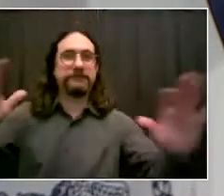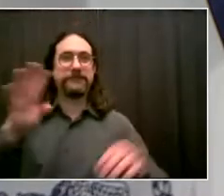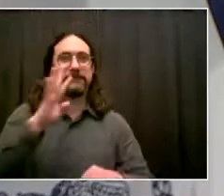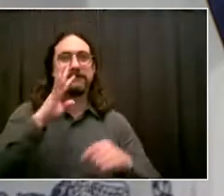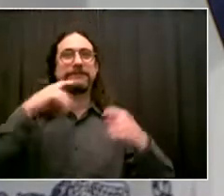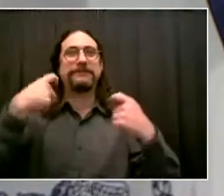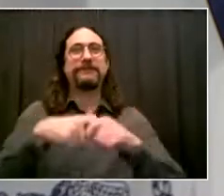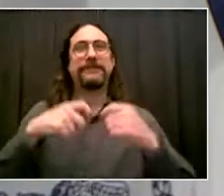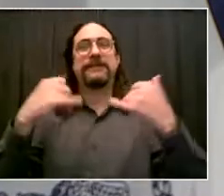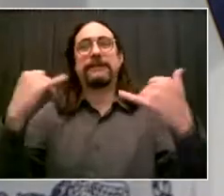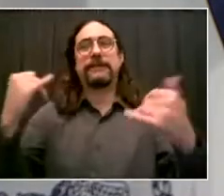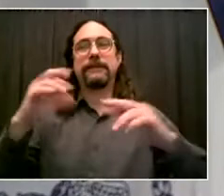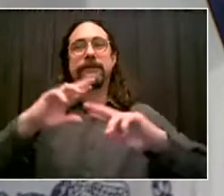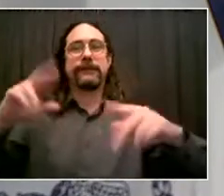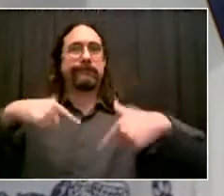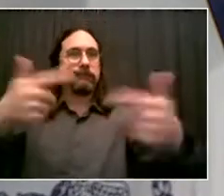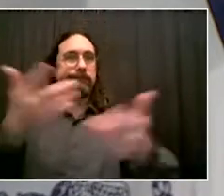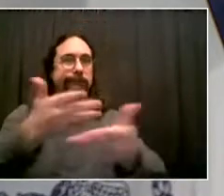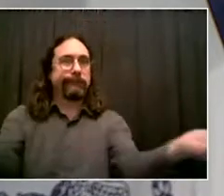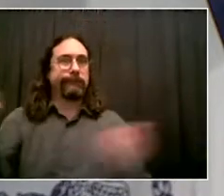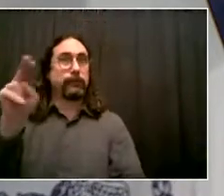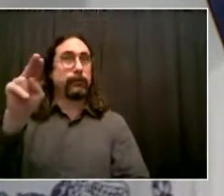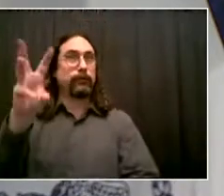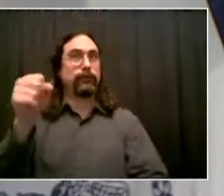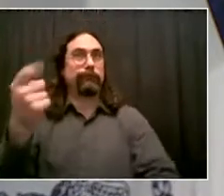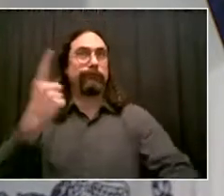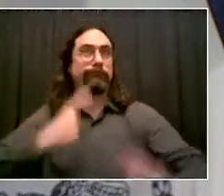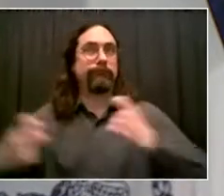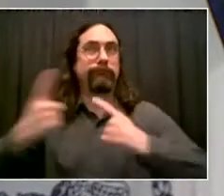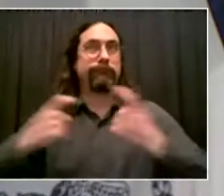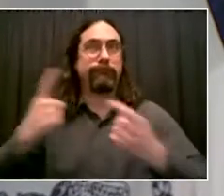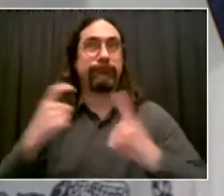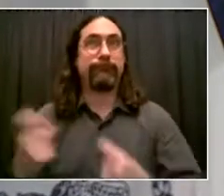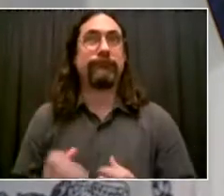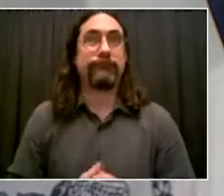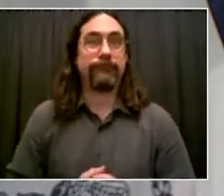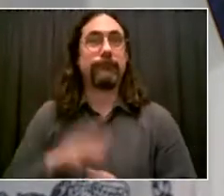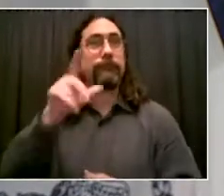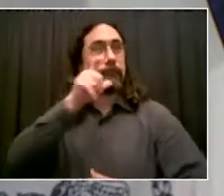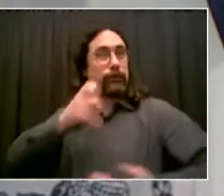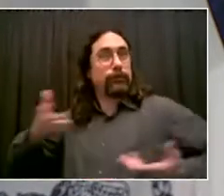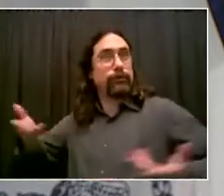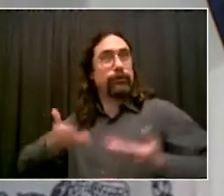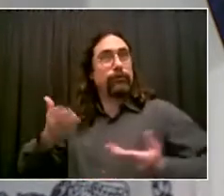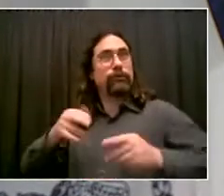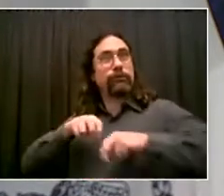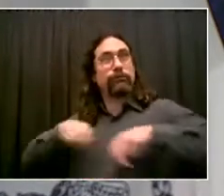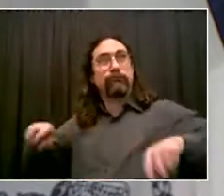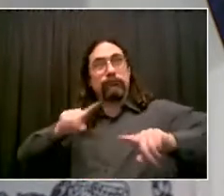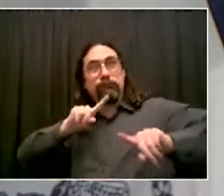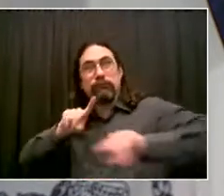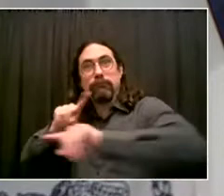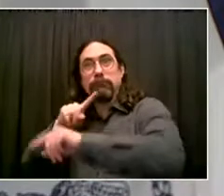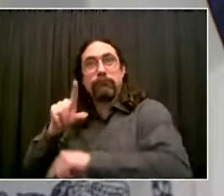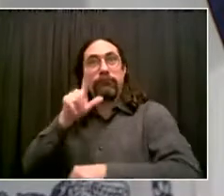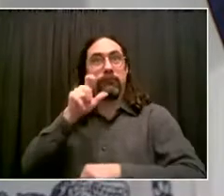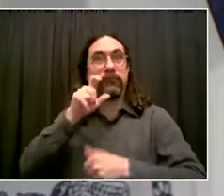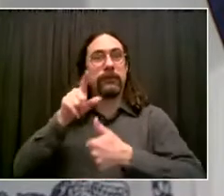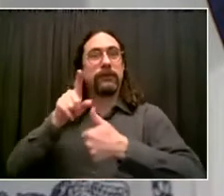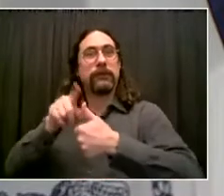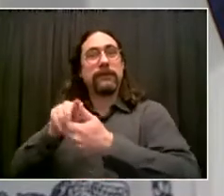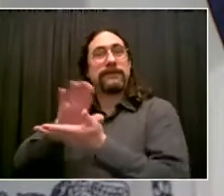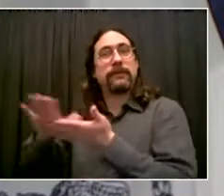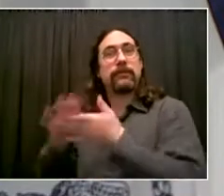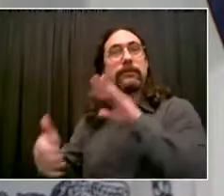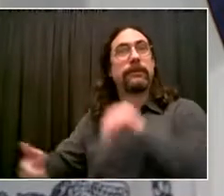each journalist. Hi all, we'll now begin our Q&A. With us today is Commissioner Grayson, Commissioner Choksi, Dr. Jay